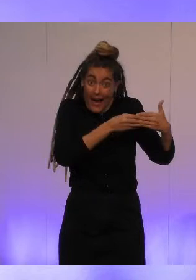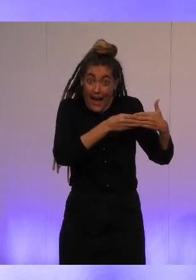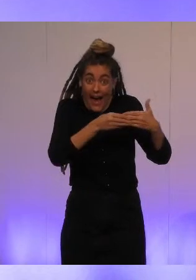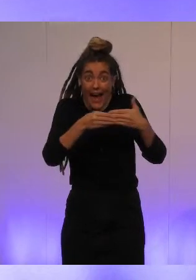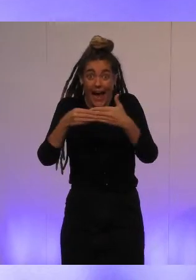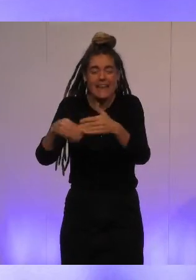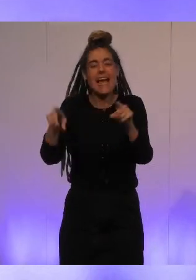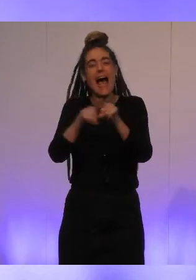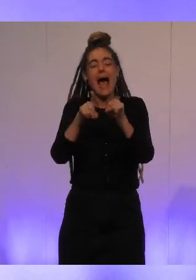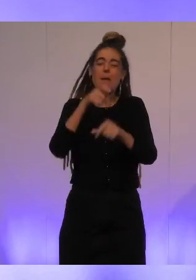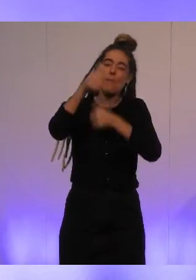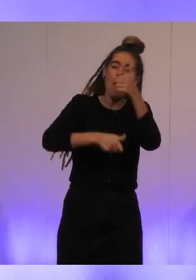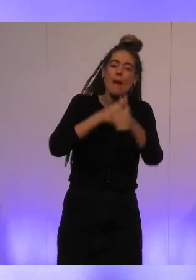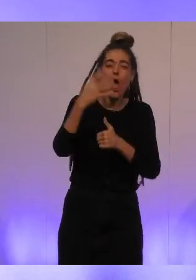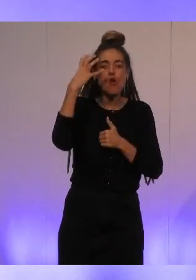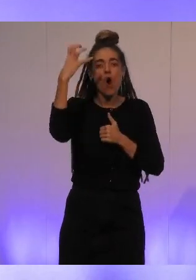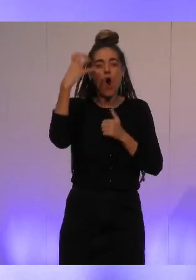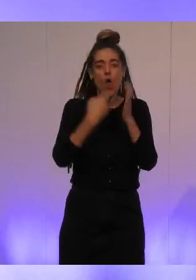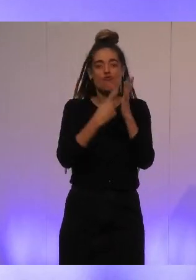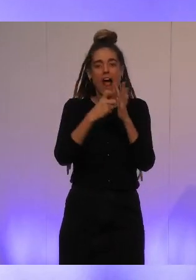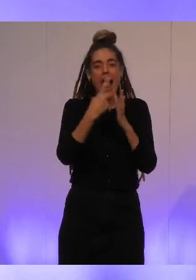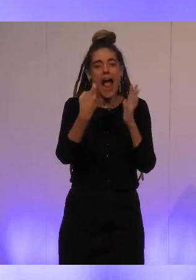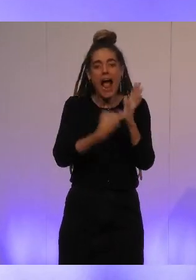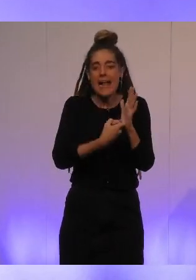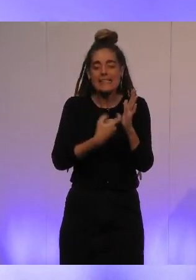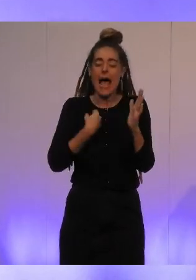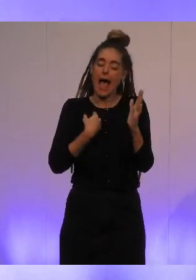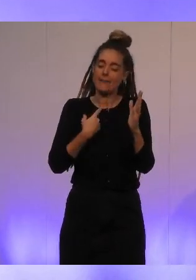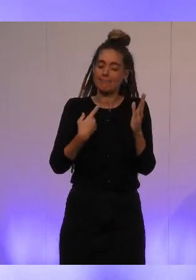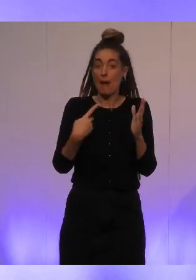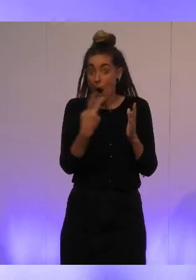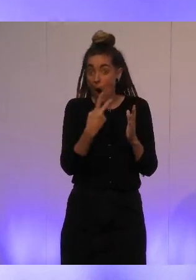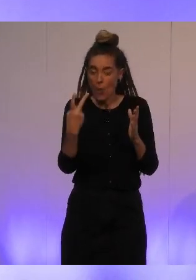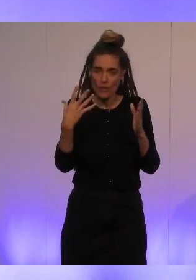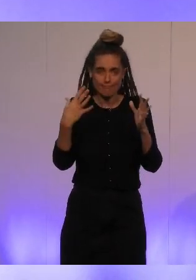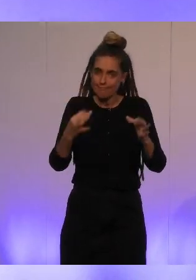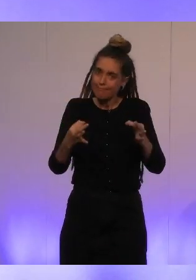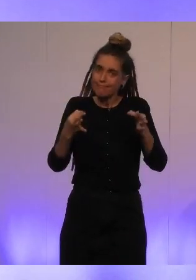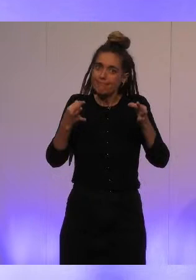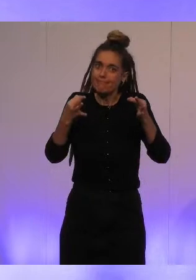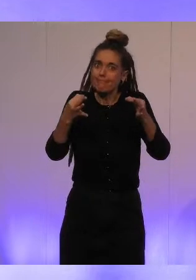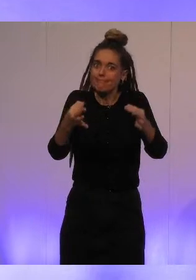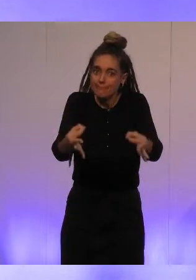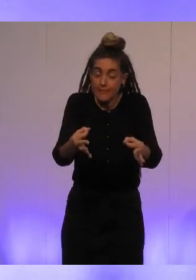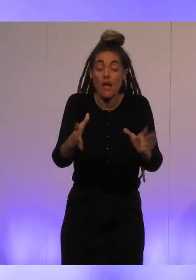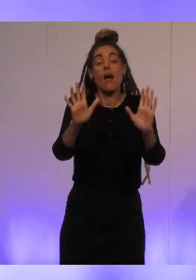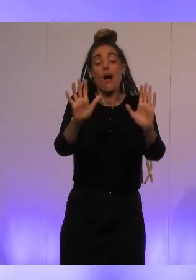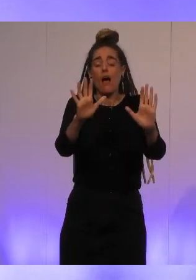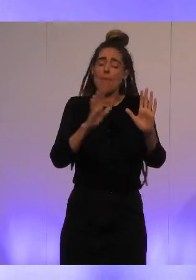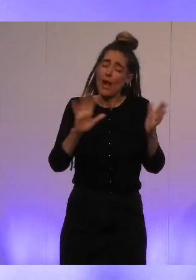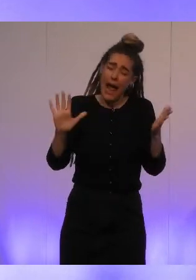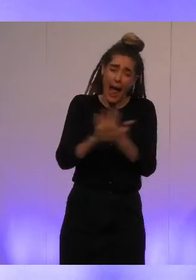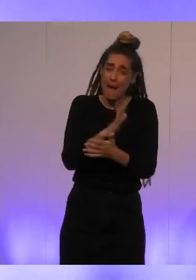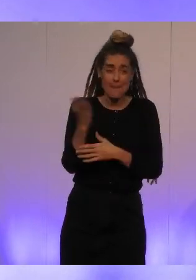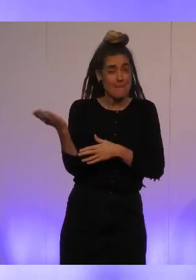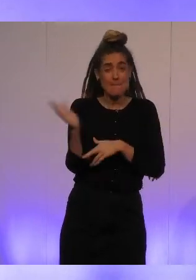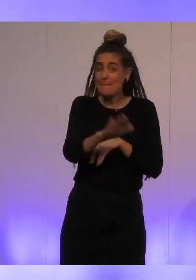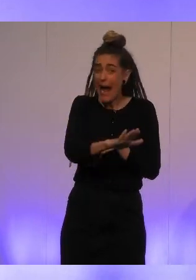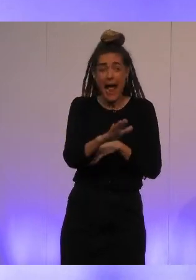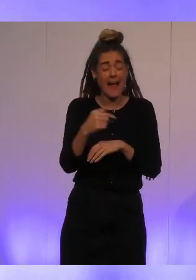Royal Rider, had to be suspended. It's a joy to see them back, and I'd like to thank them for everything that they